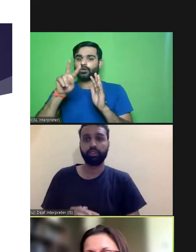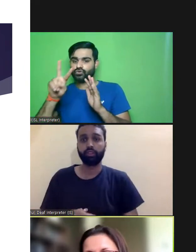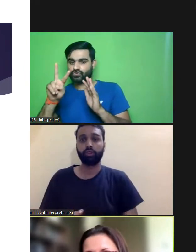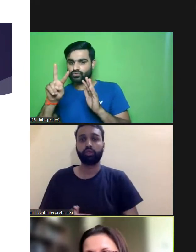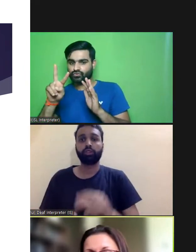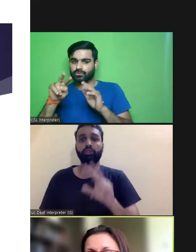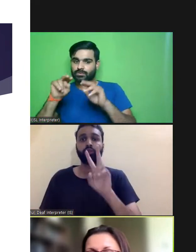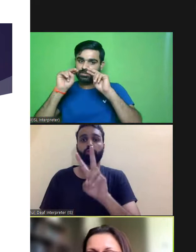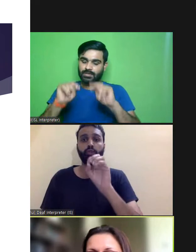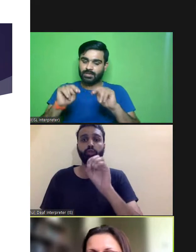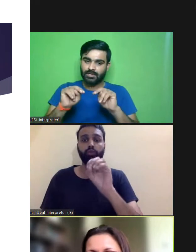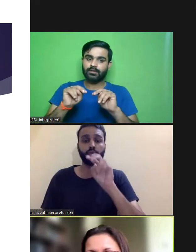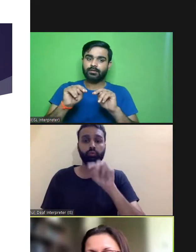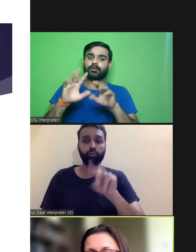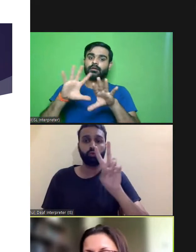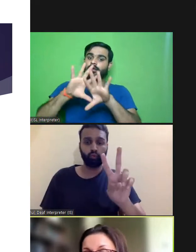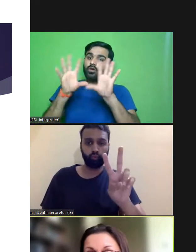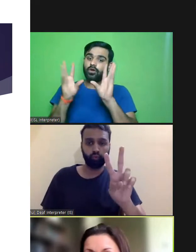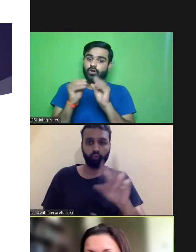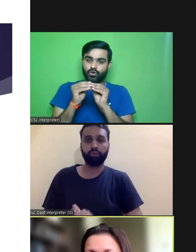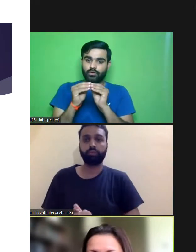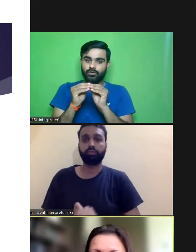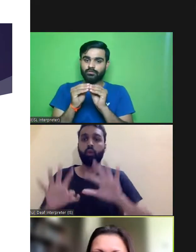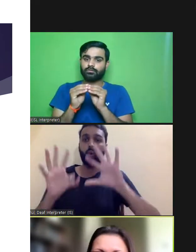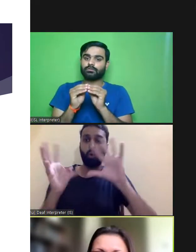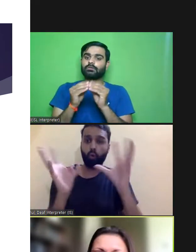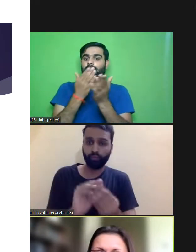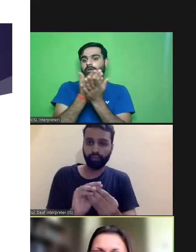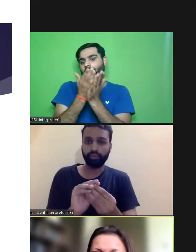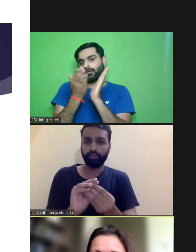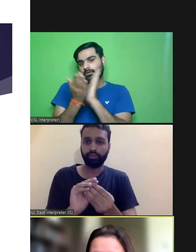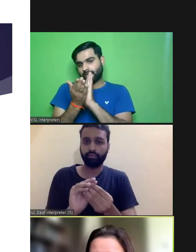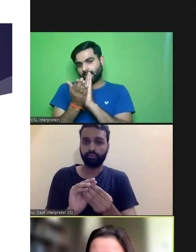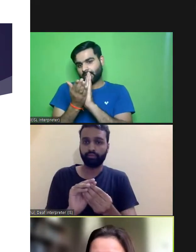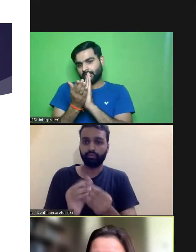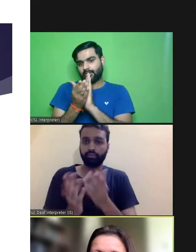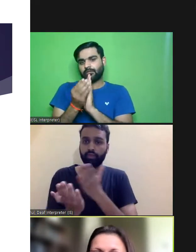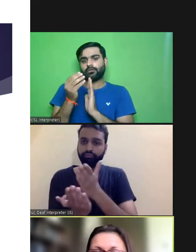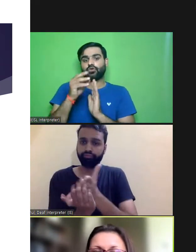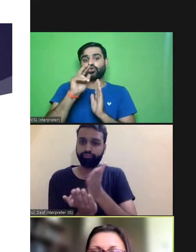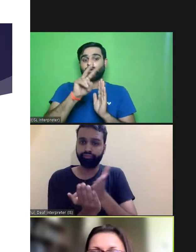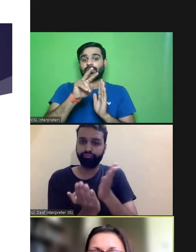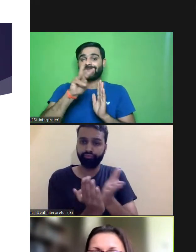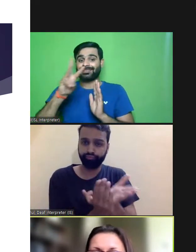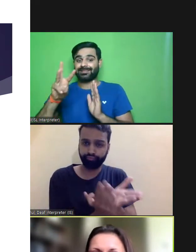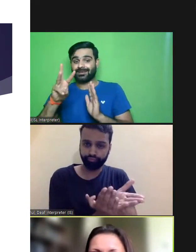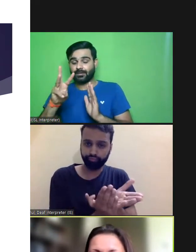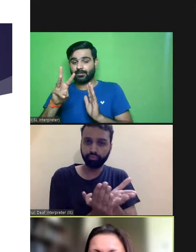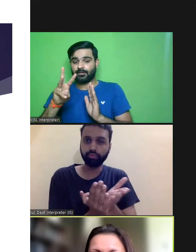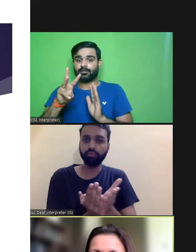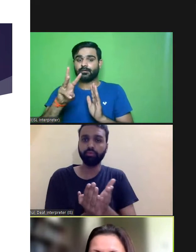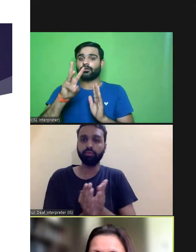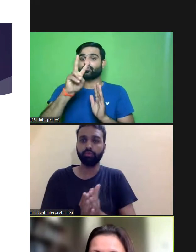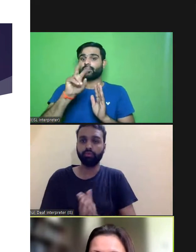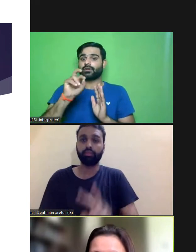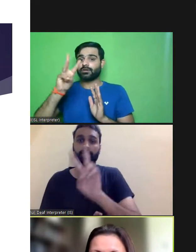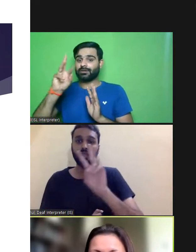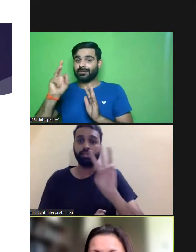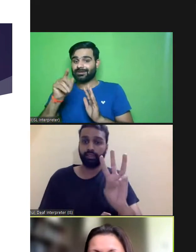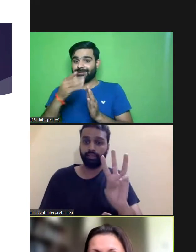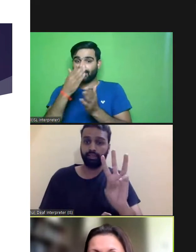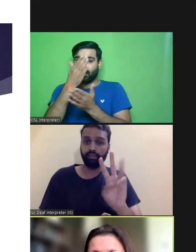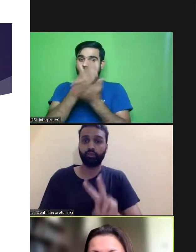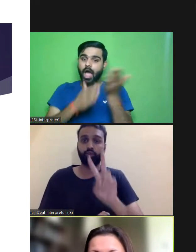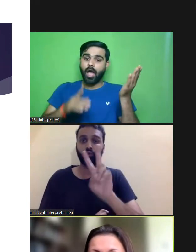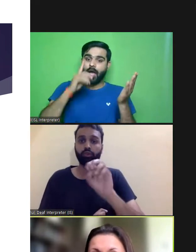reduce poverty for all. That the idea is that by 2030, reduce at least by half the proportion of men,